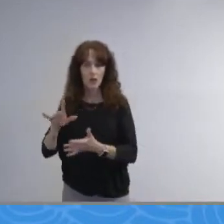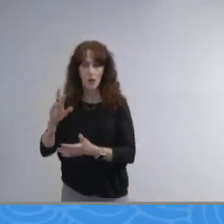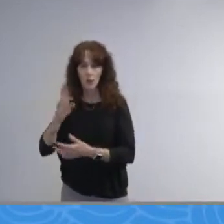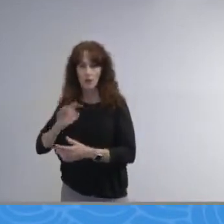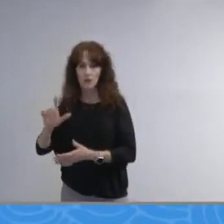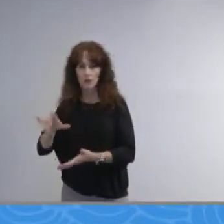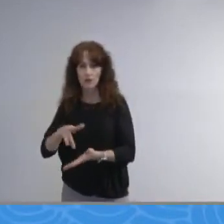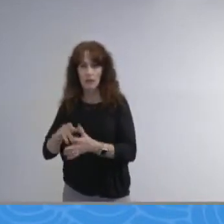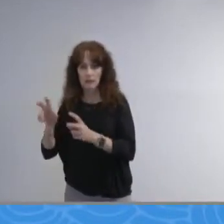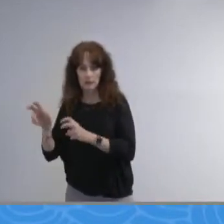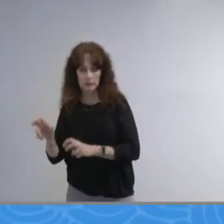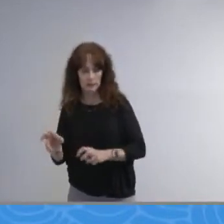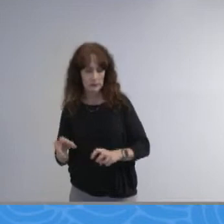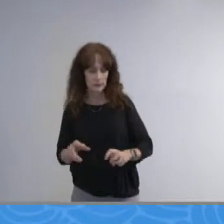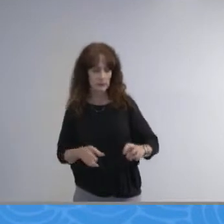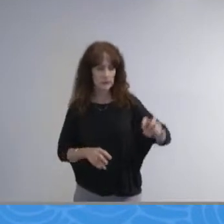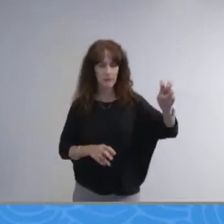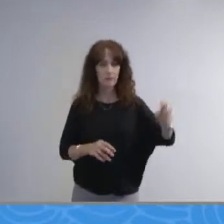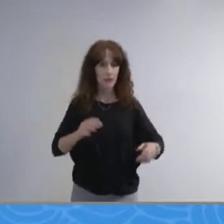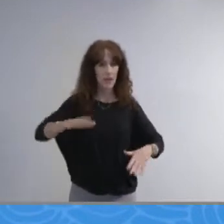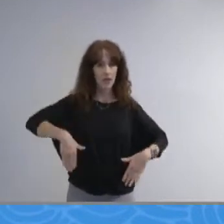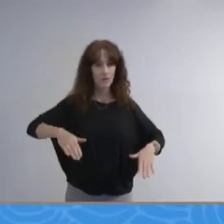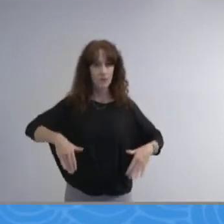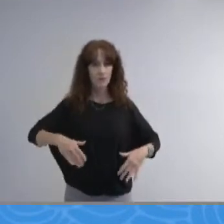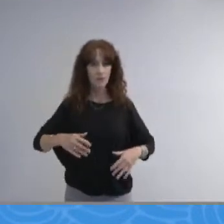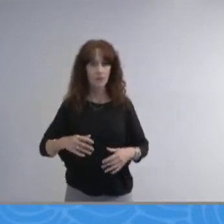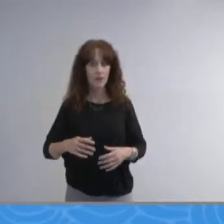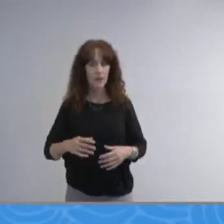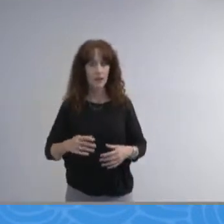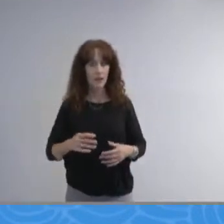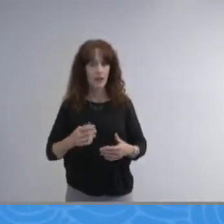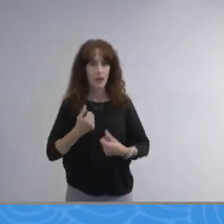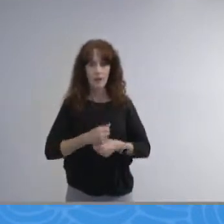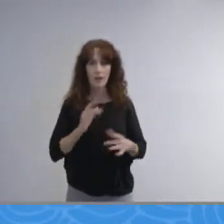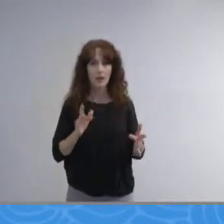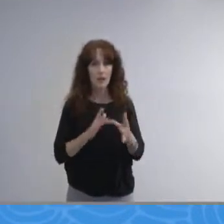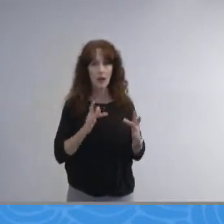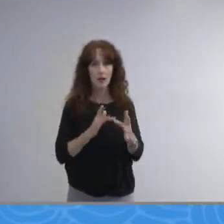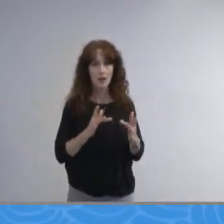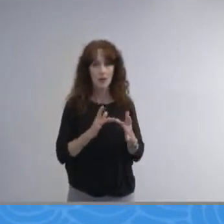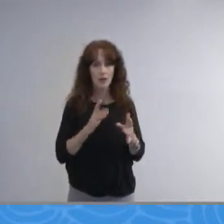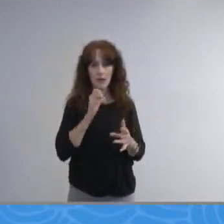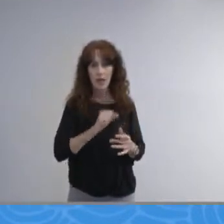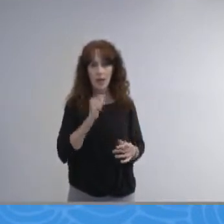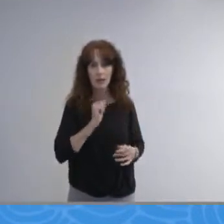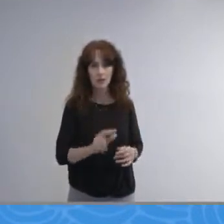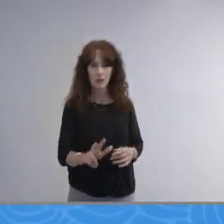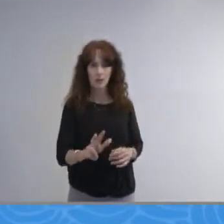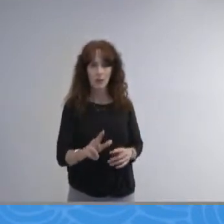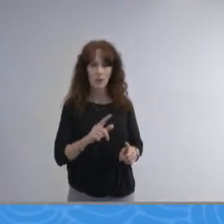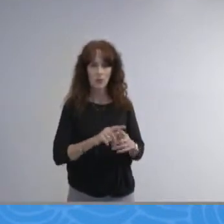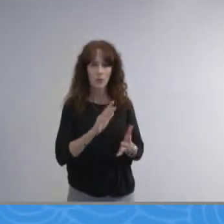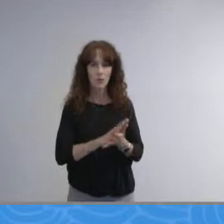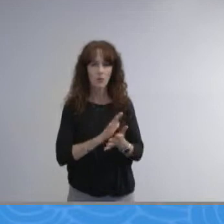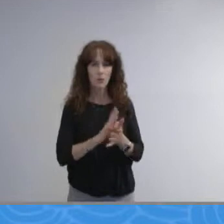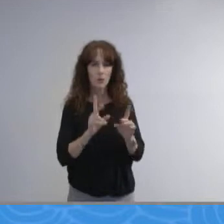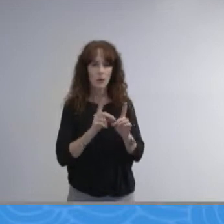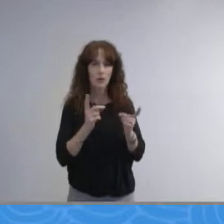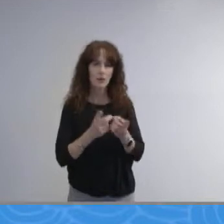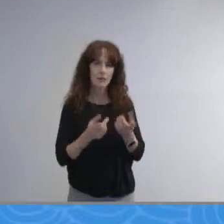So, if the regional center hasn't made contact at the age of 3 to the school